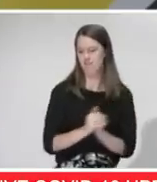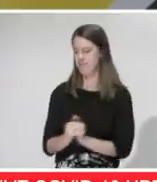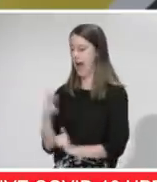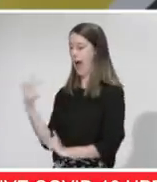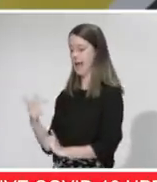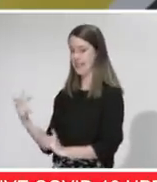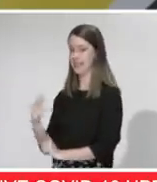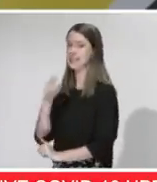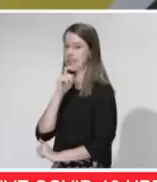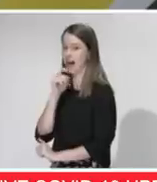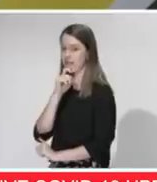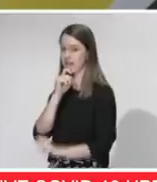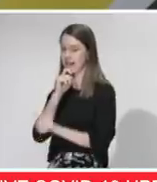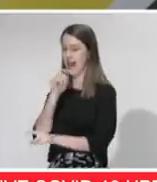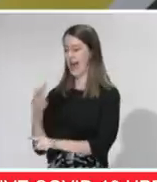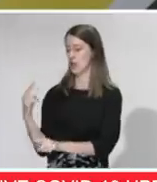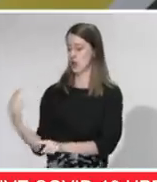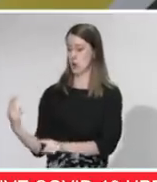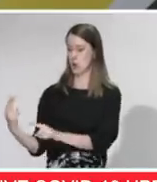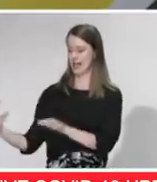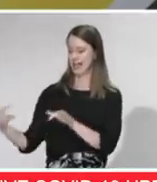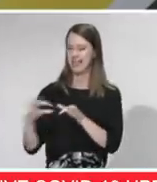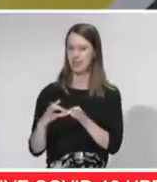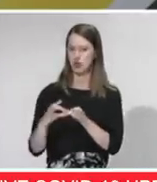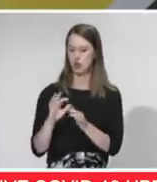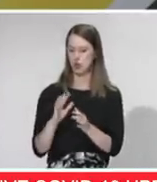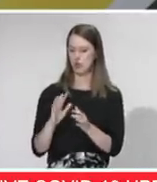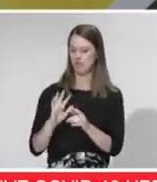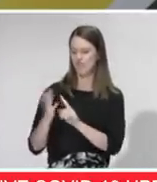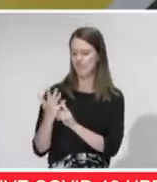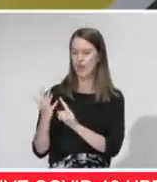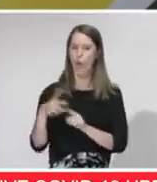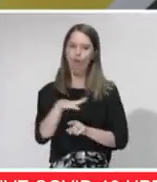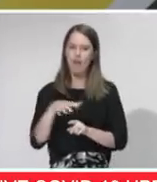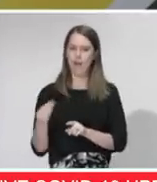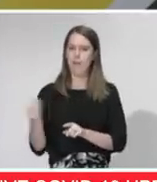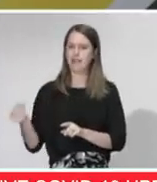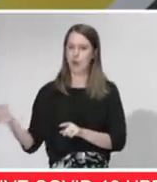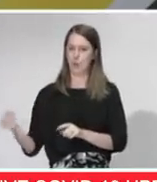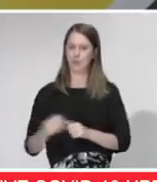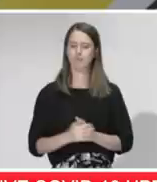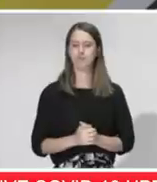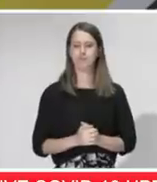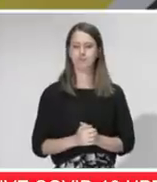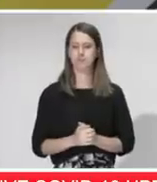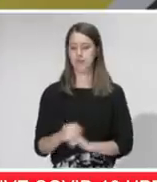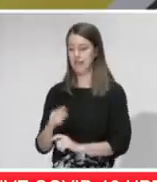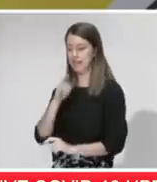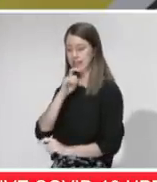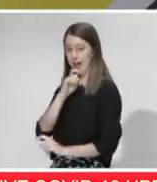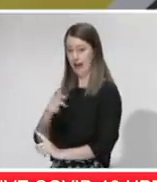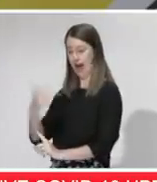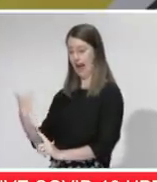are staff, with 2 connected through close contact or through family transmission. Of the 18